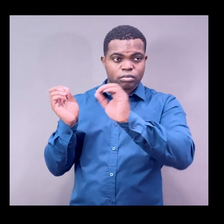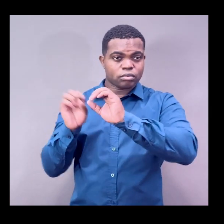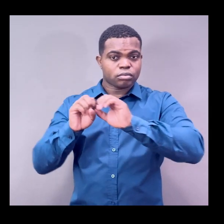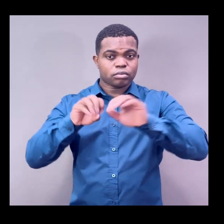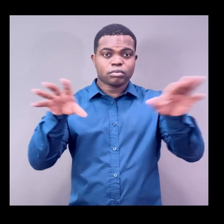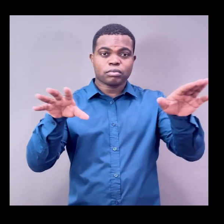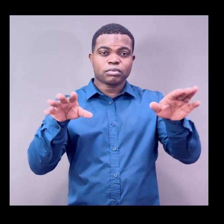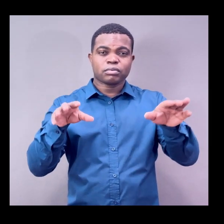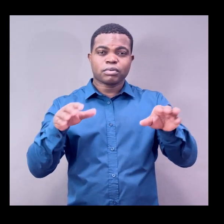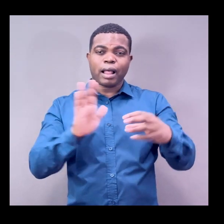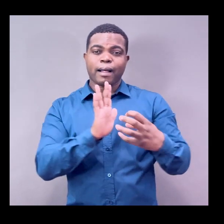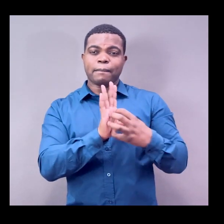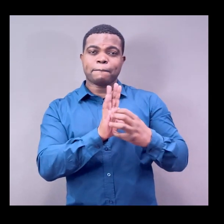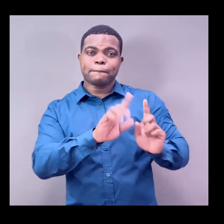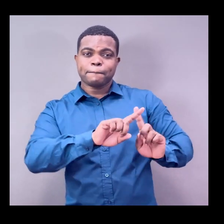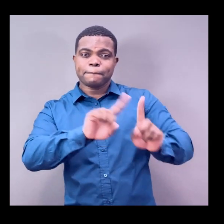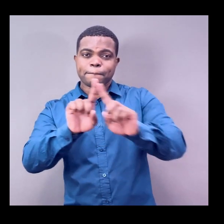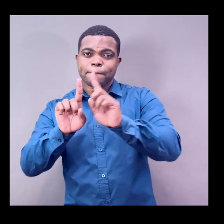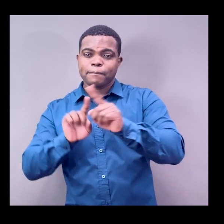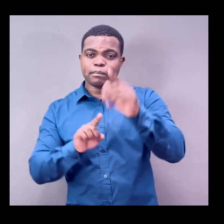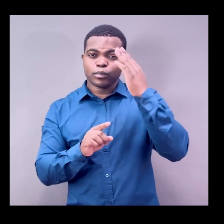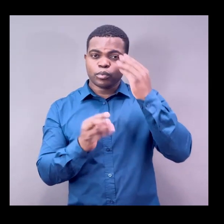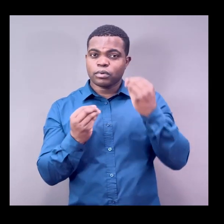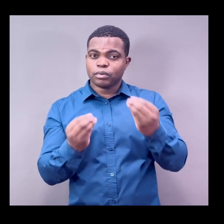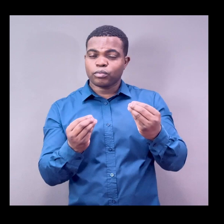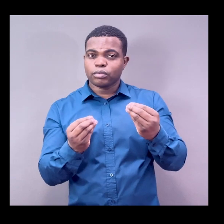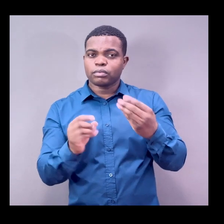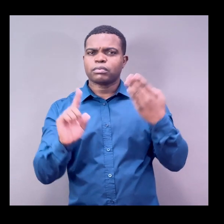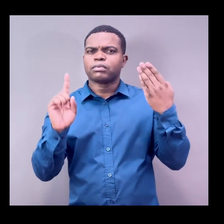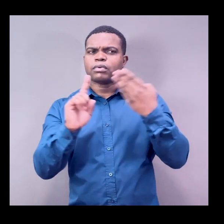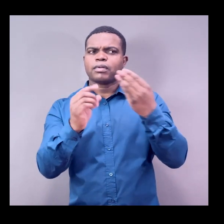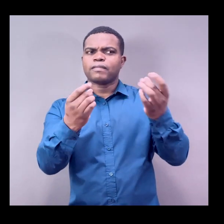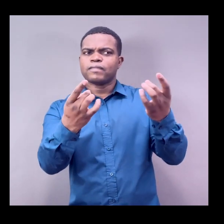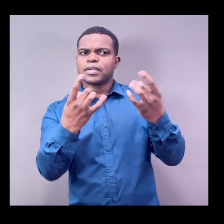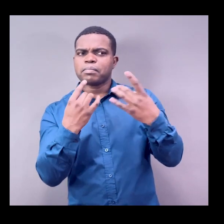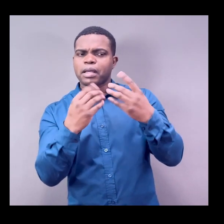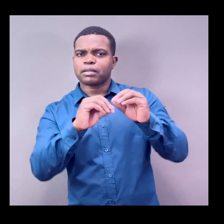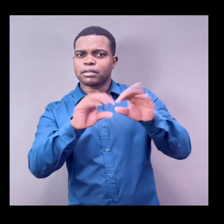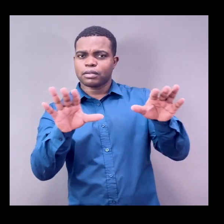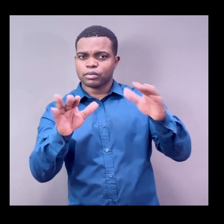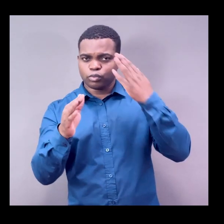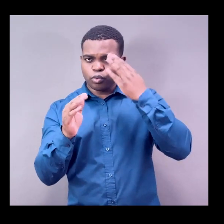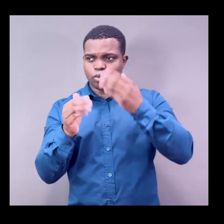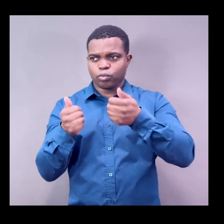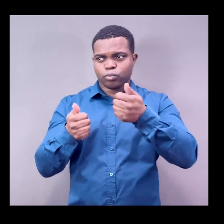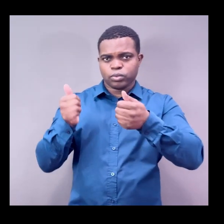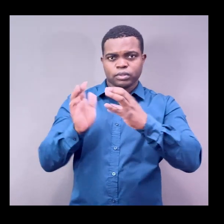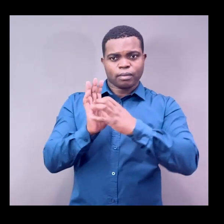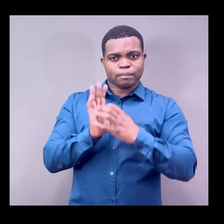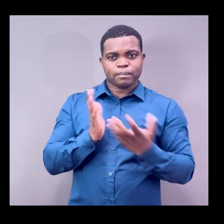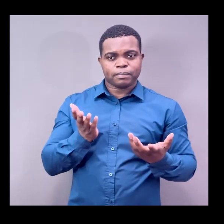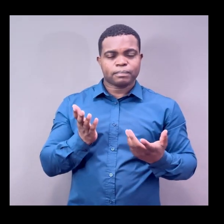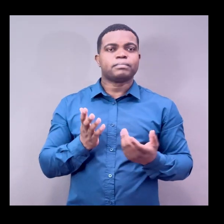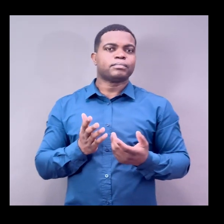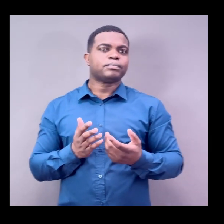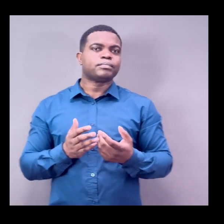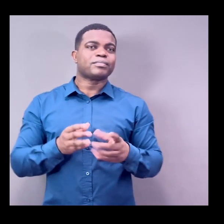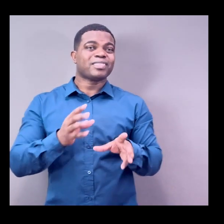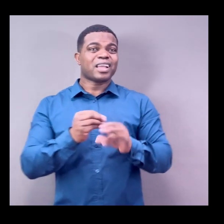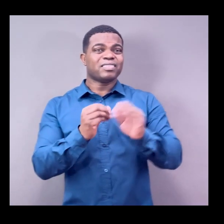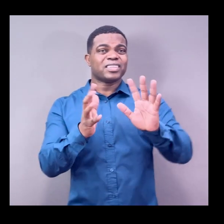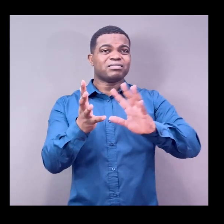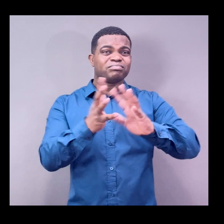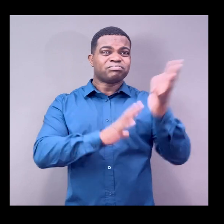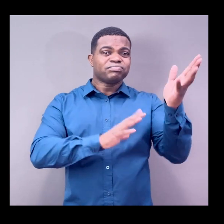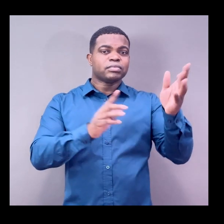to use different applications that can serve as a feedback loop. Crisis